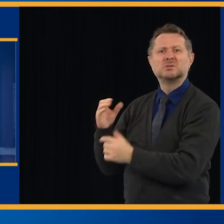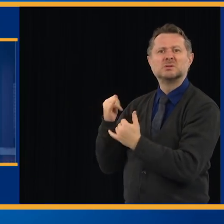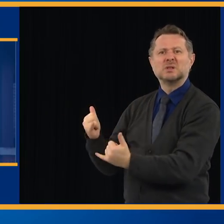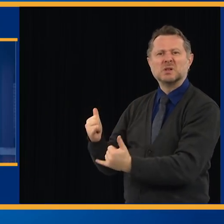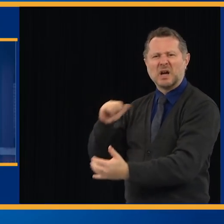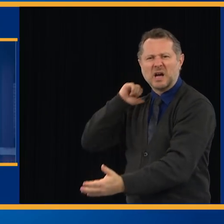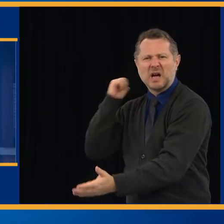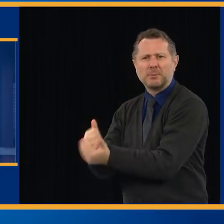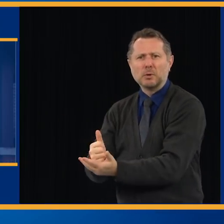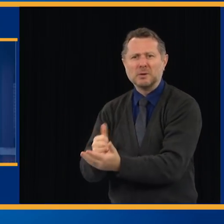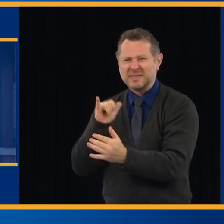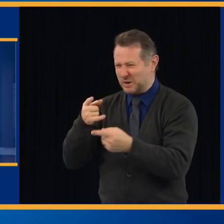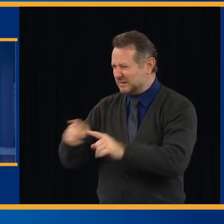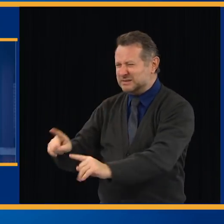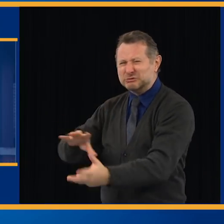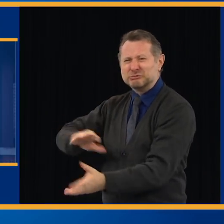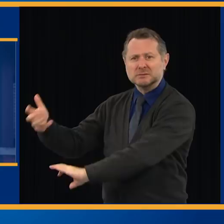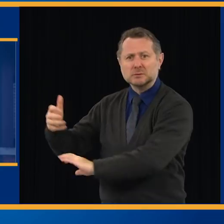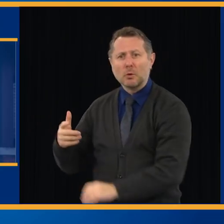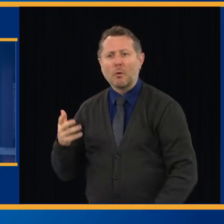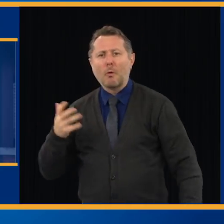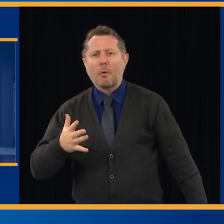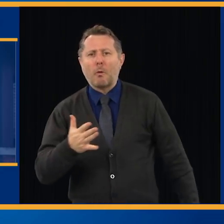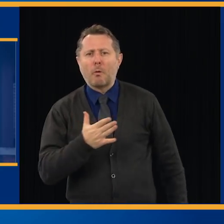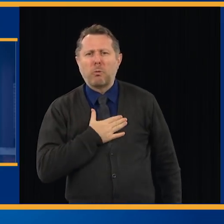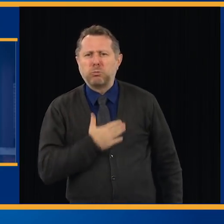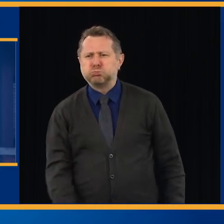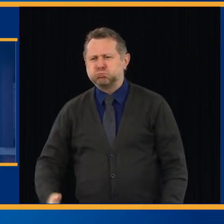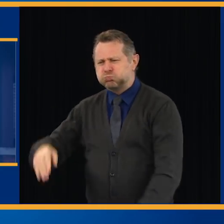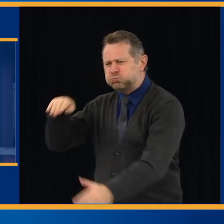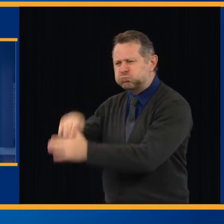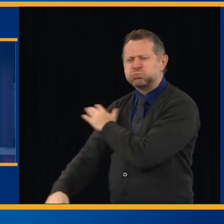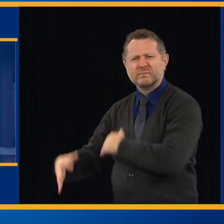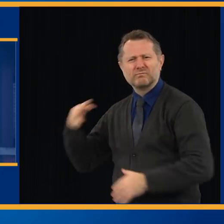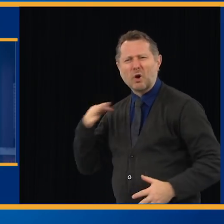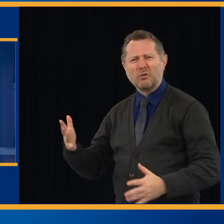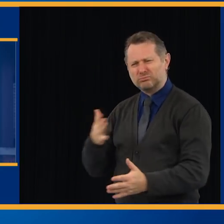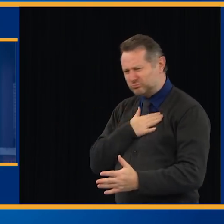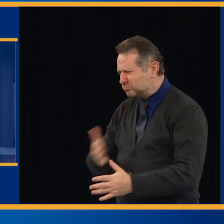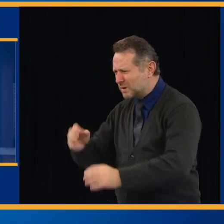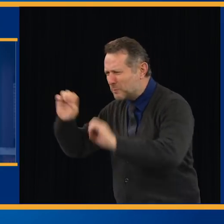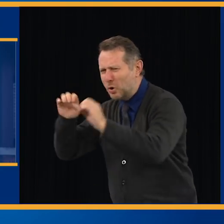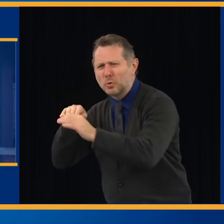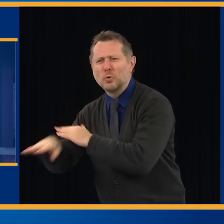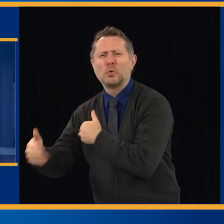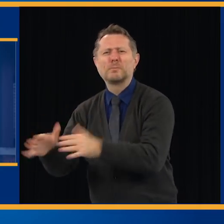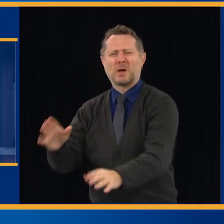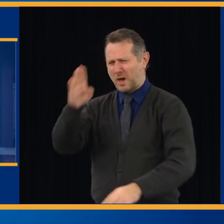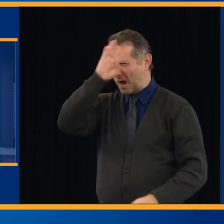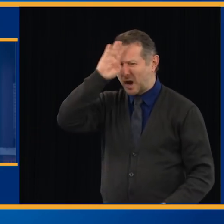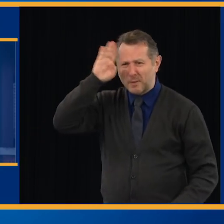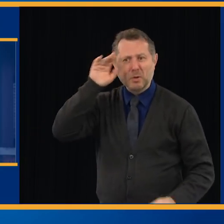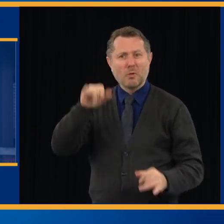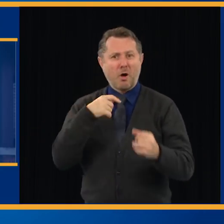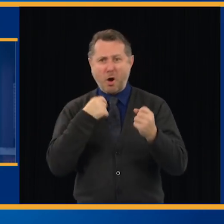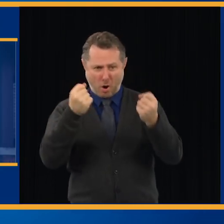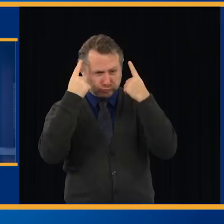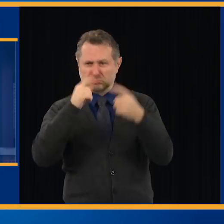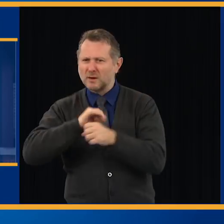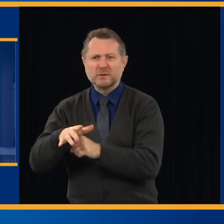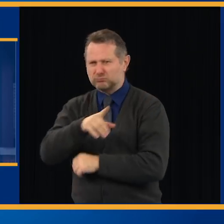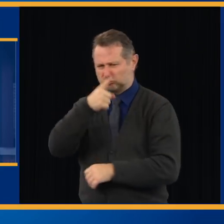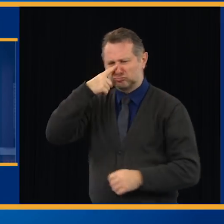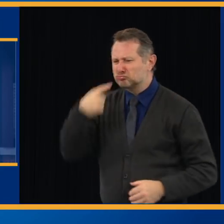We'll come into the emergency room. We'll come into the hospital. I understand it's COVID. I'll leave my